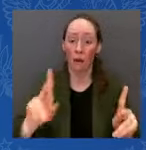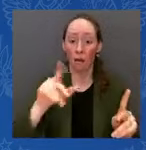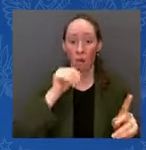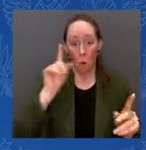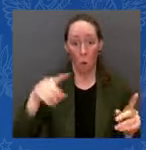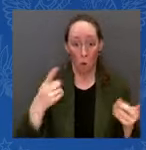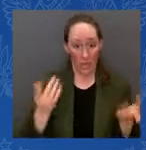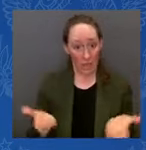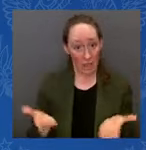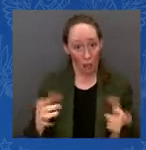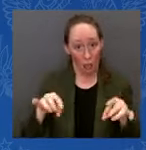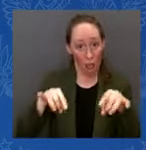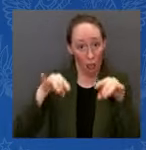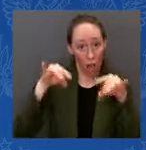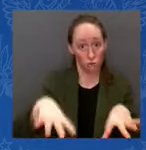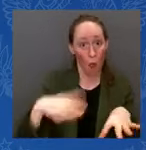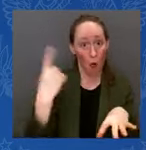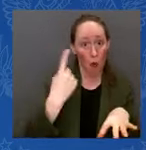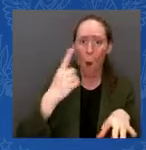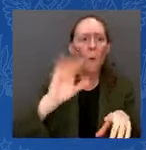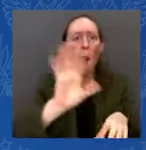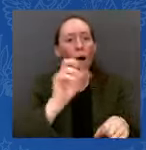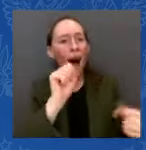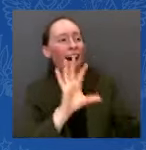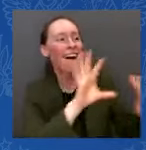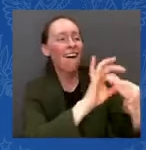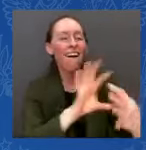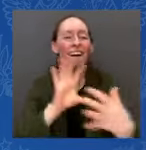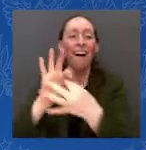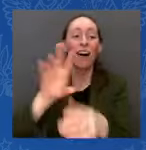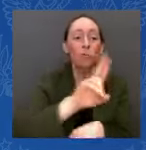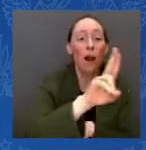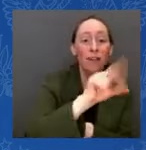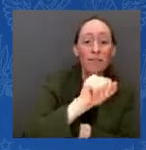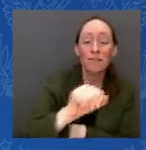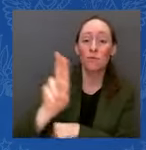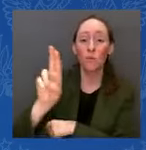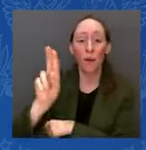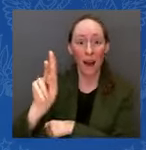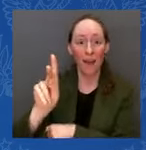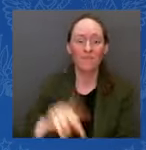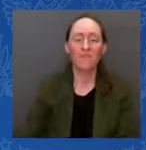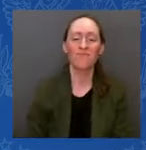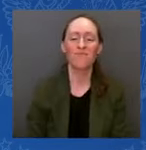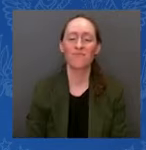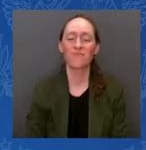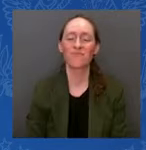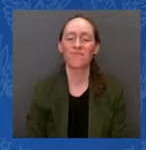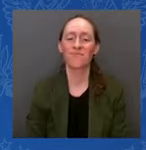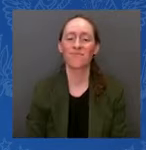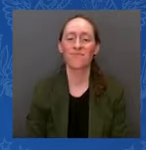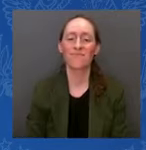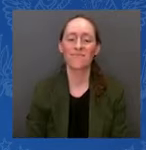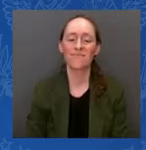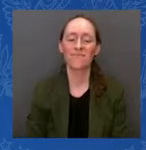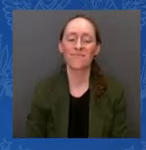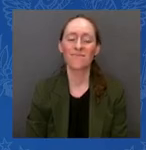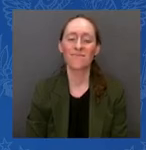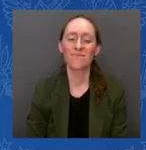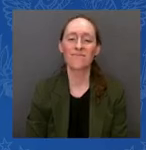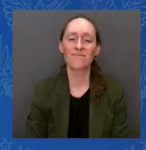are upskilling on nuclear technology and stewardship alongside their British and American